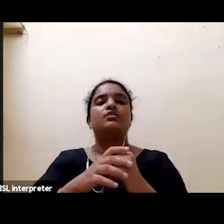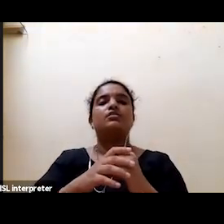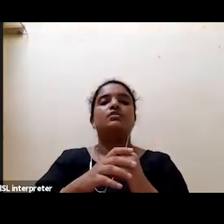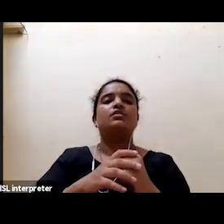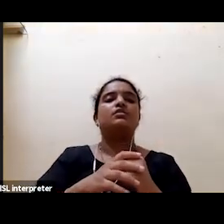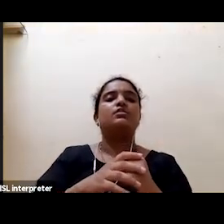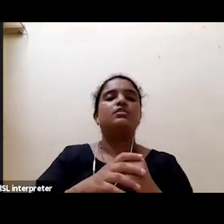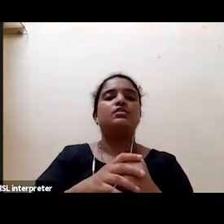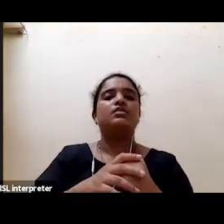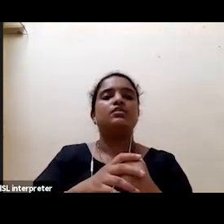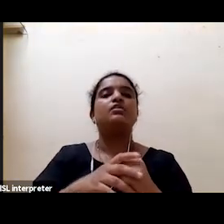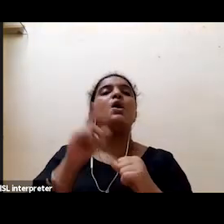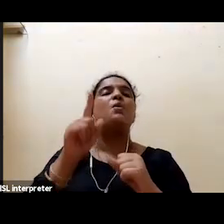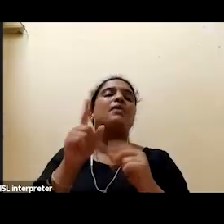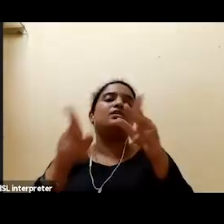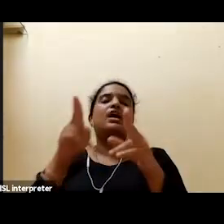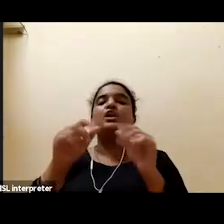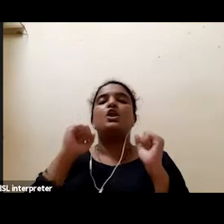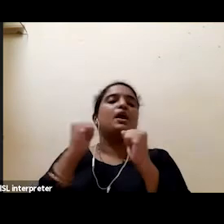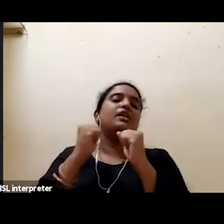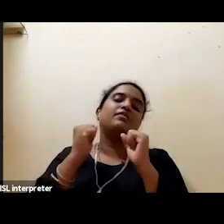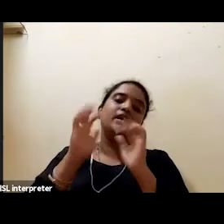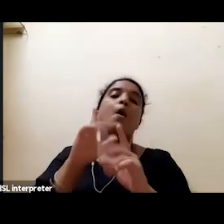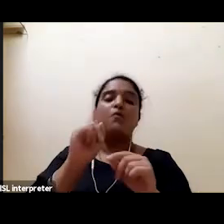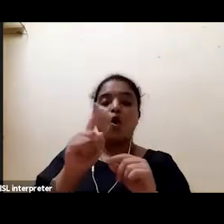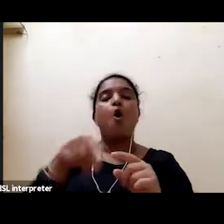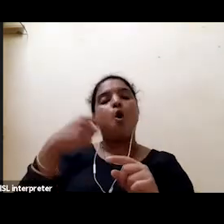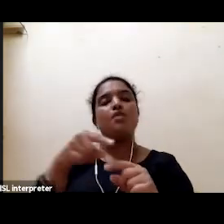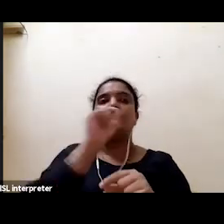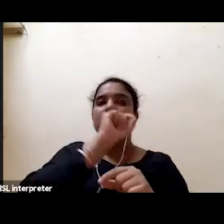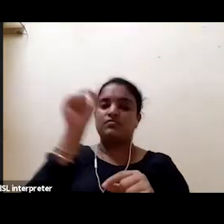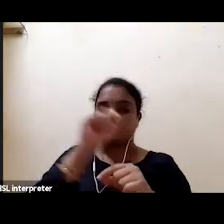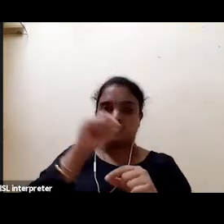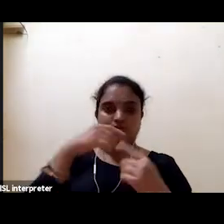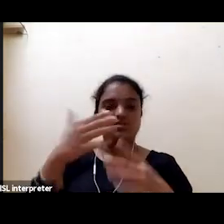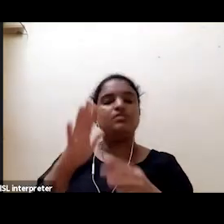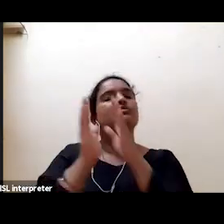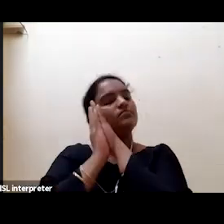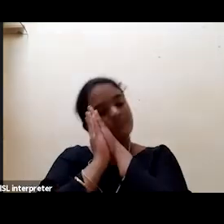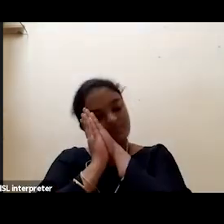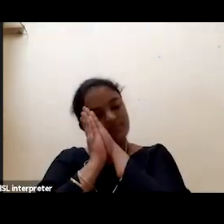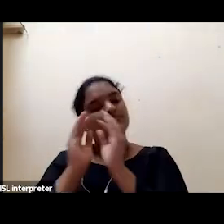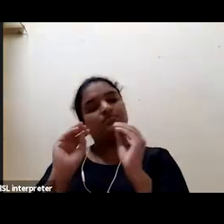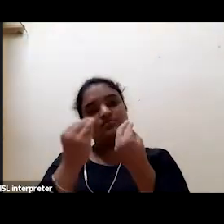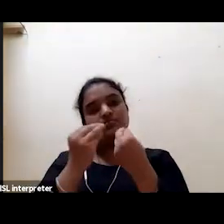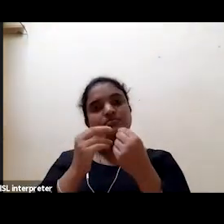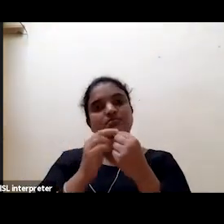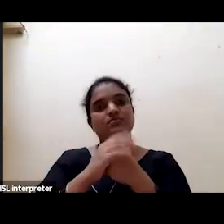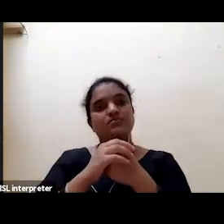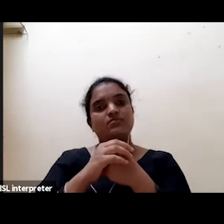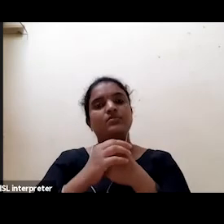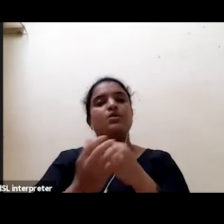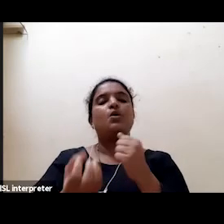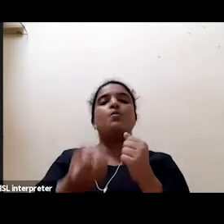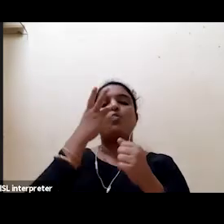you will not be a good editor. So the best thing is finish off your writing after a good night's sleep. It's always good to edit in the morning.